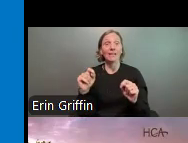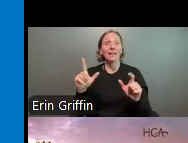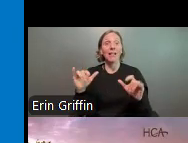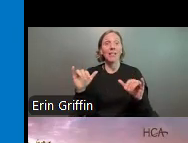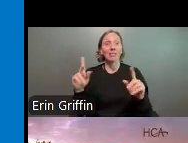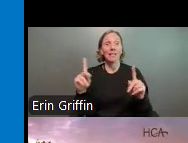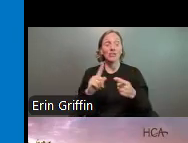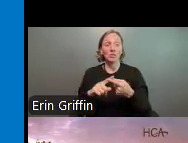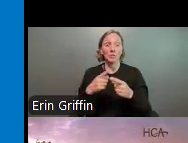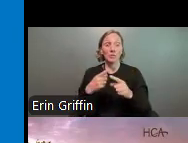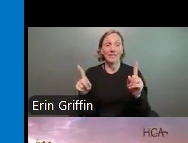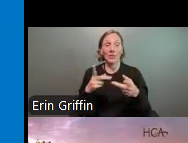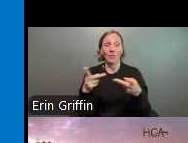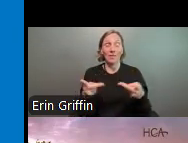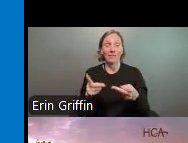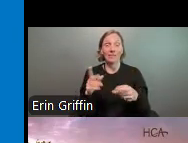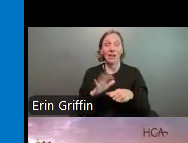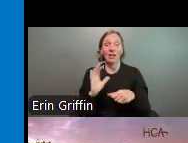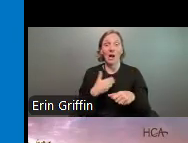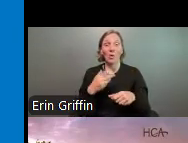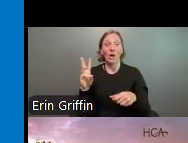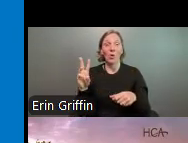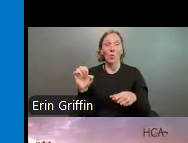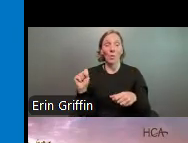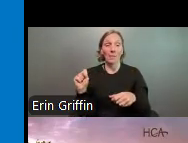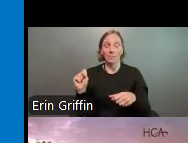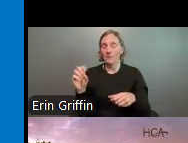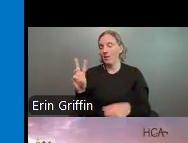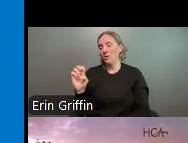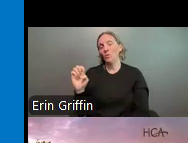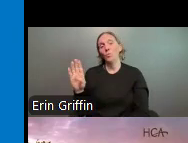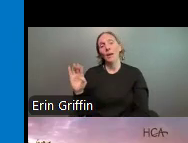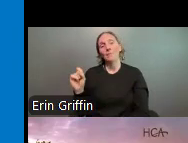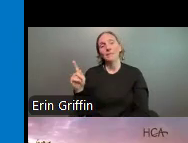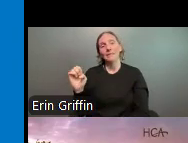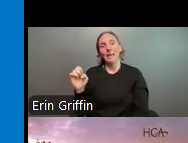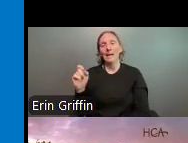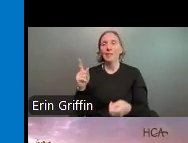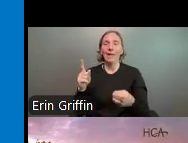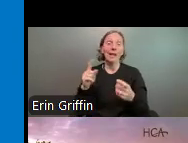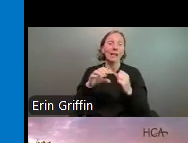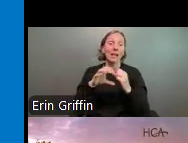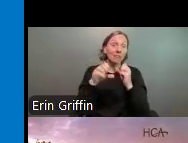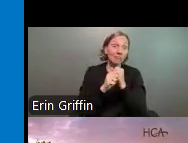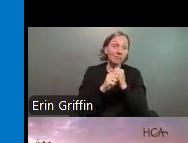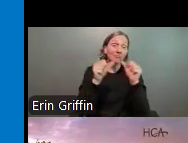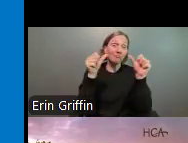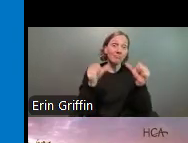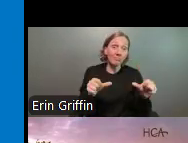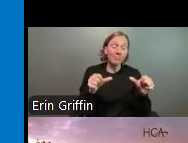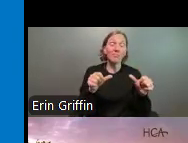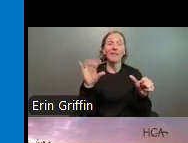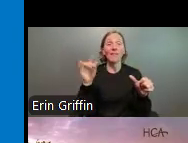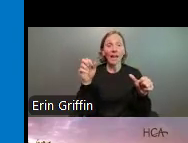Authority website that provides information, including the benefit flyer that Colette referenced,